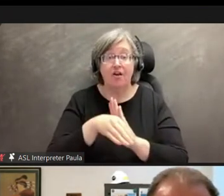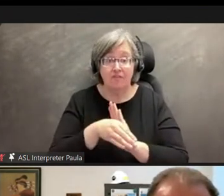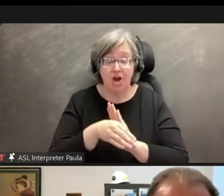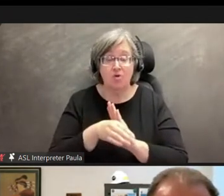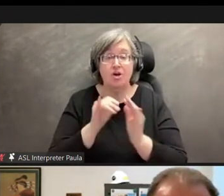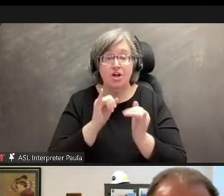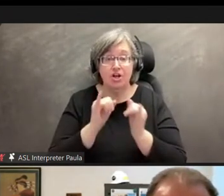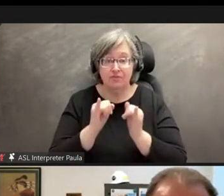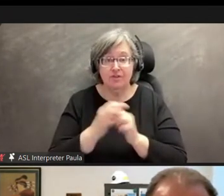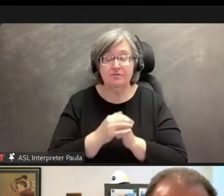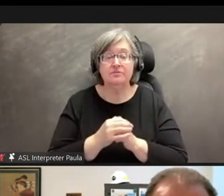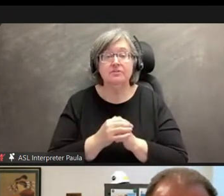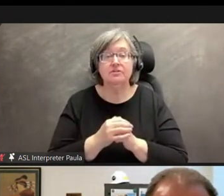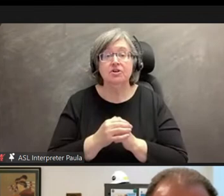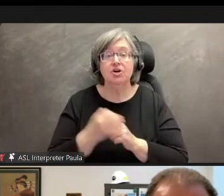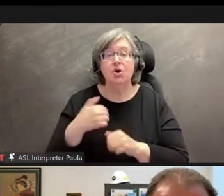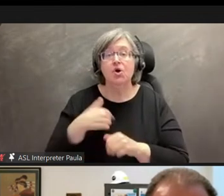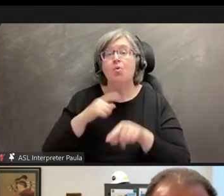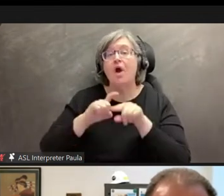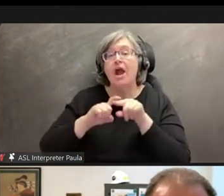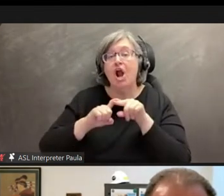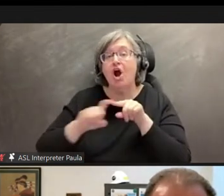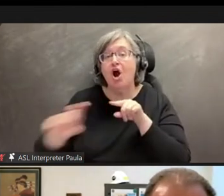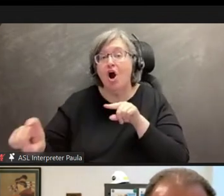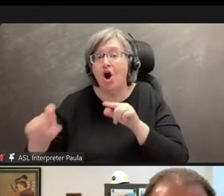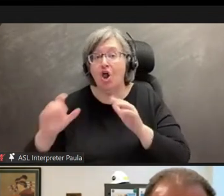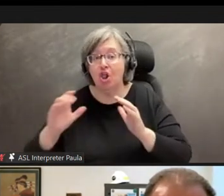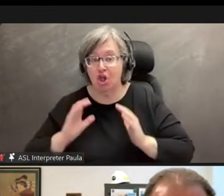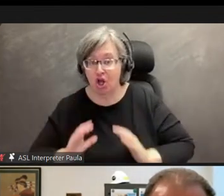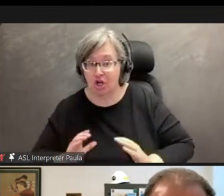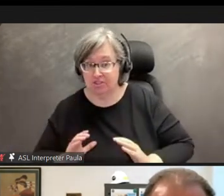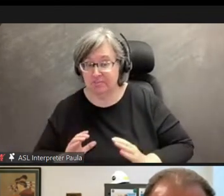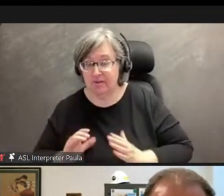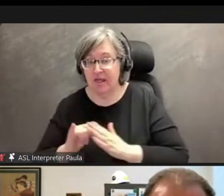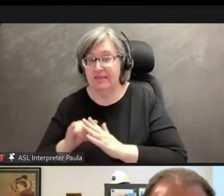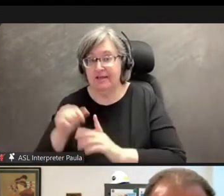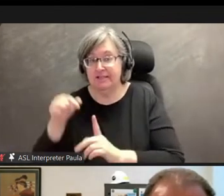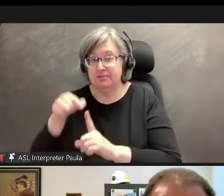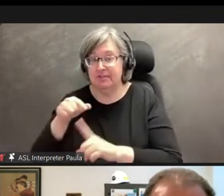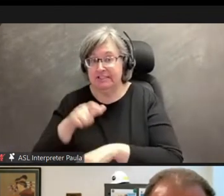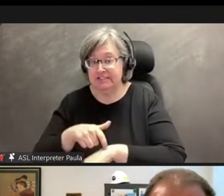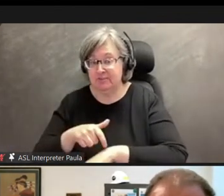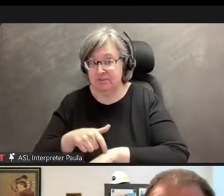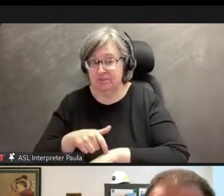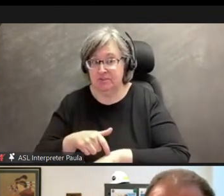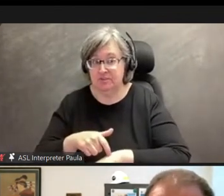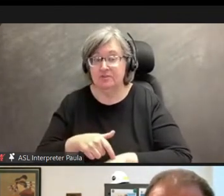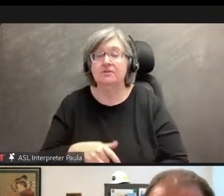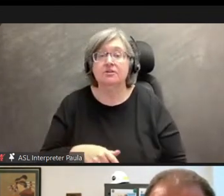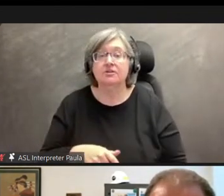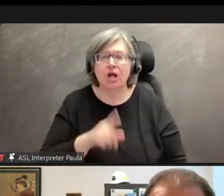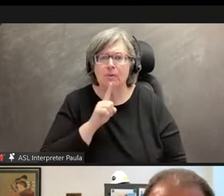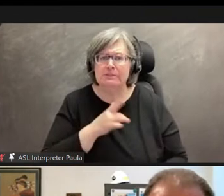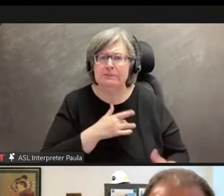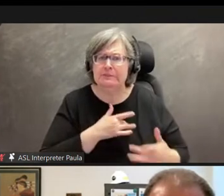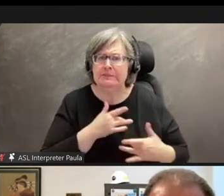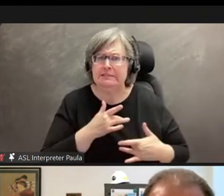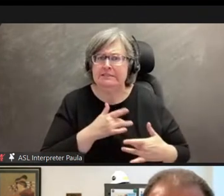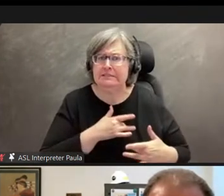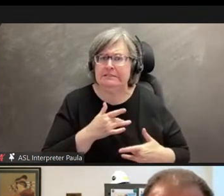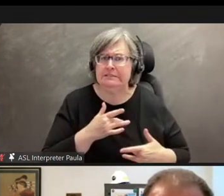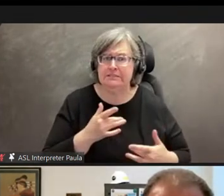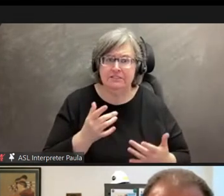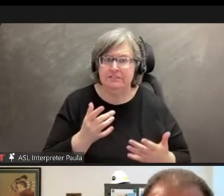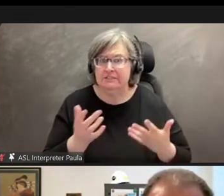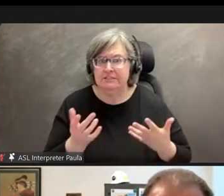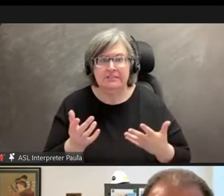we make the outbound call to the customer at that appointed time. And I was really concerned, as a number of people were,